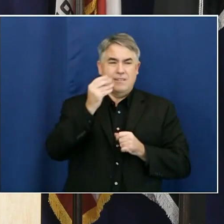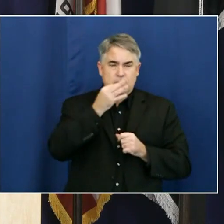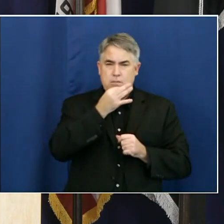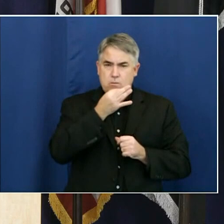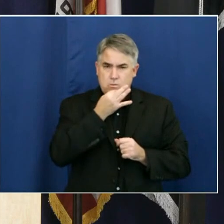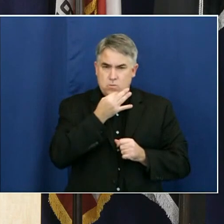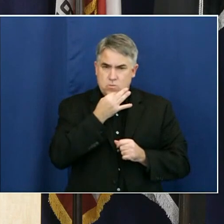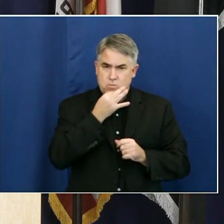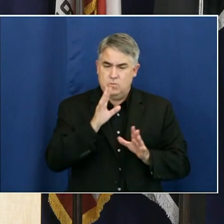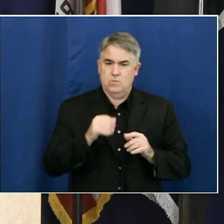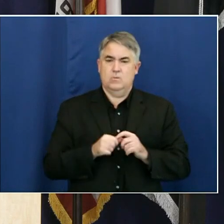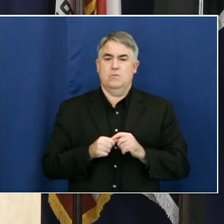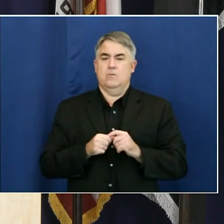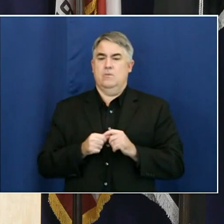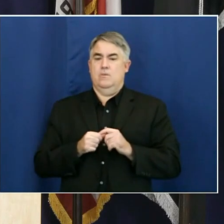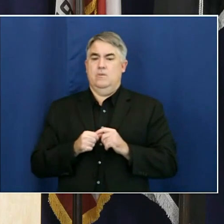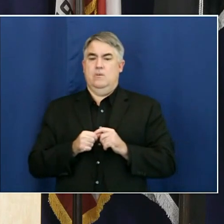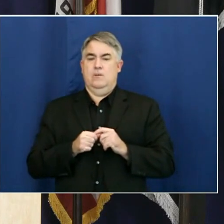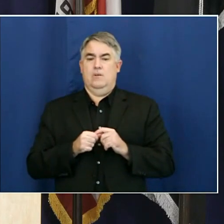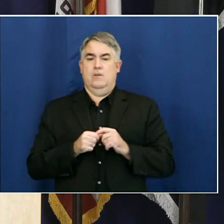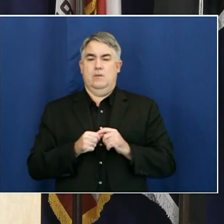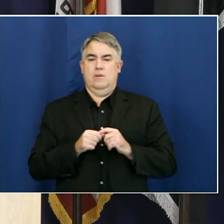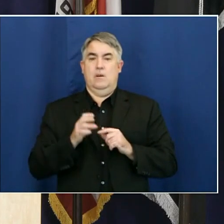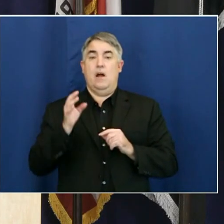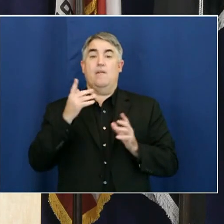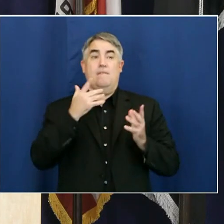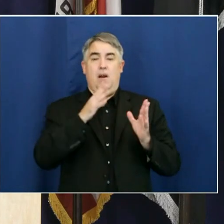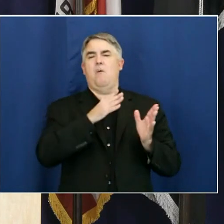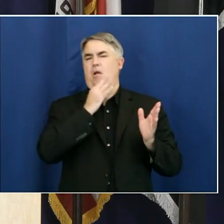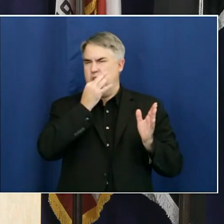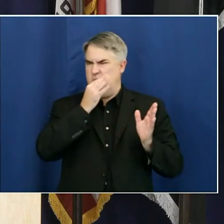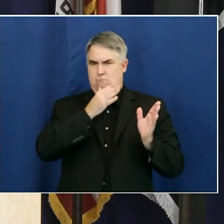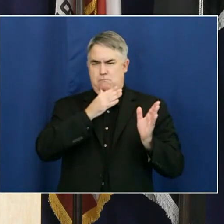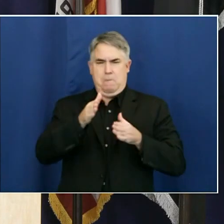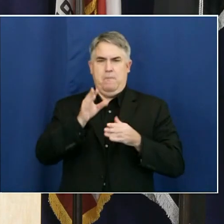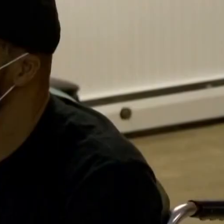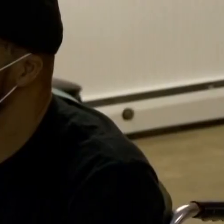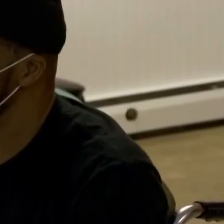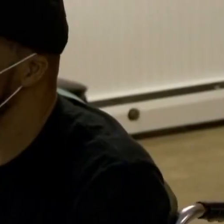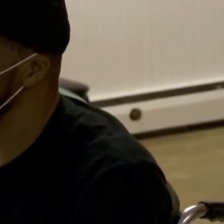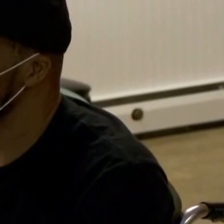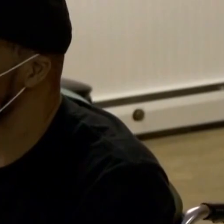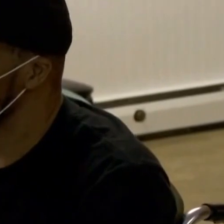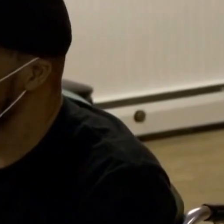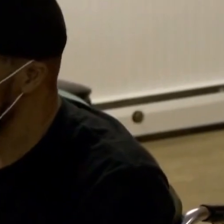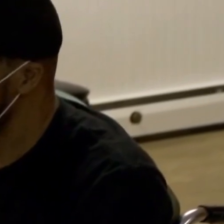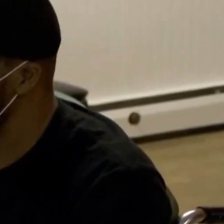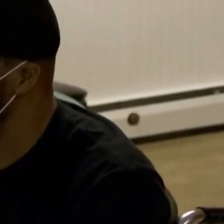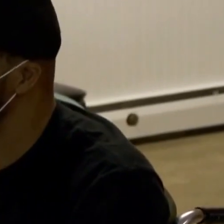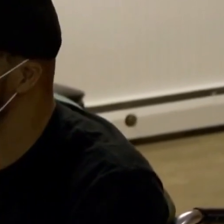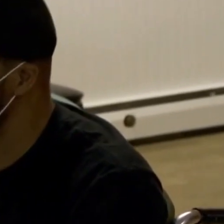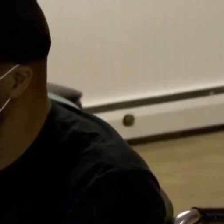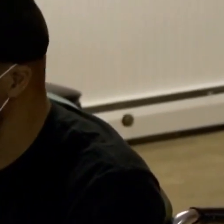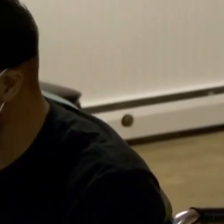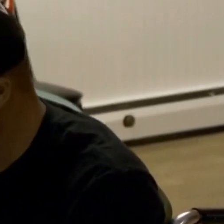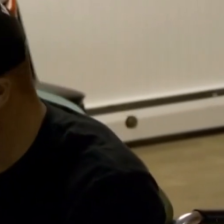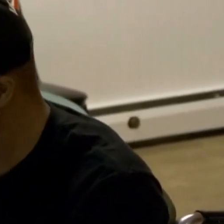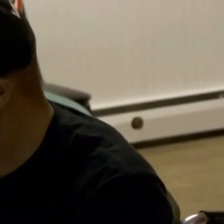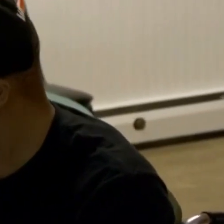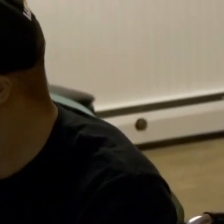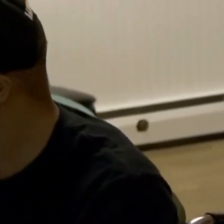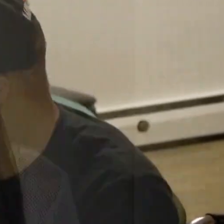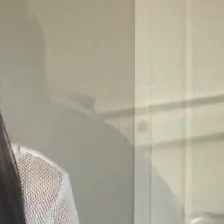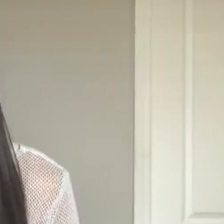to 65 plus, but right now, providers that have vaccines can vaccinate their